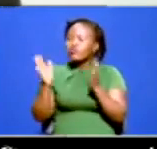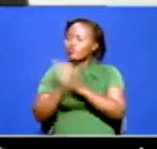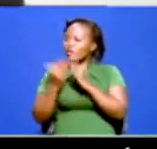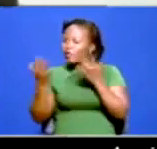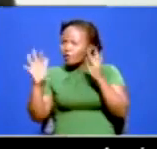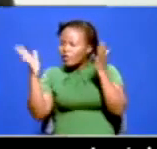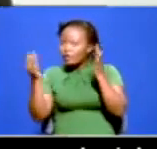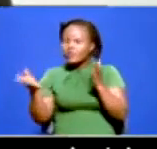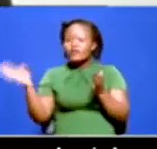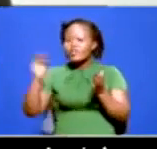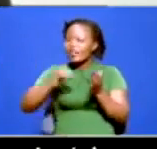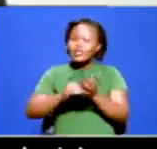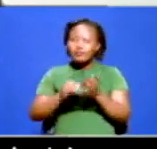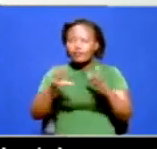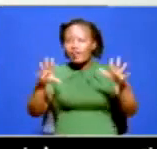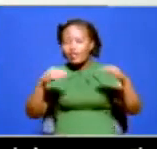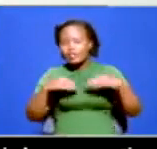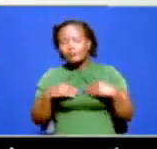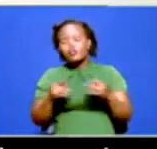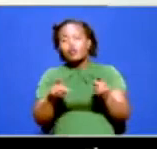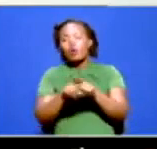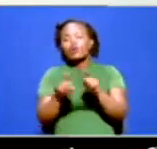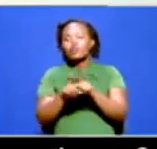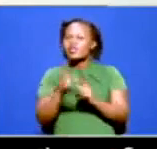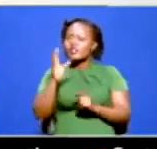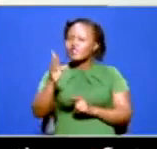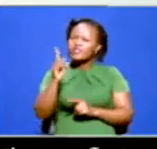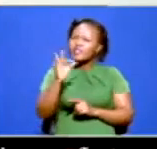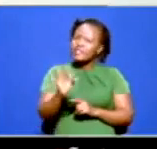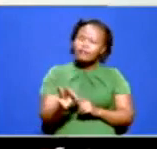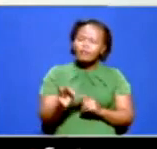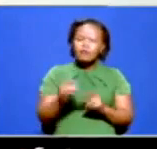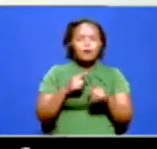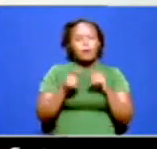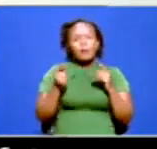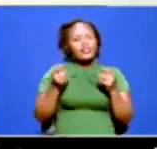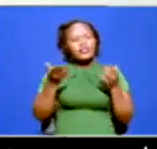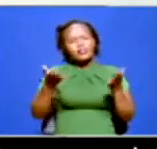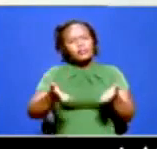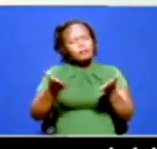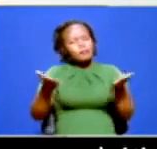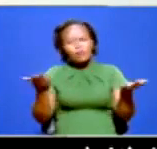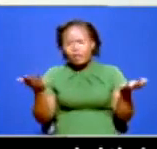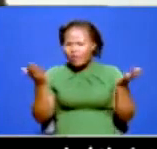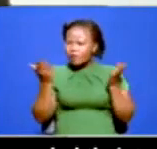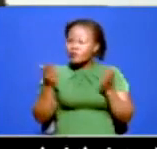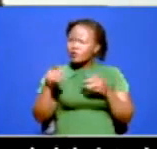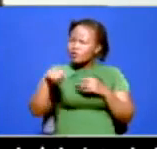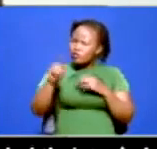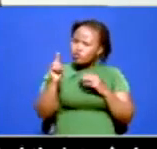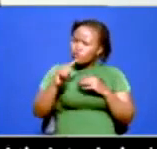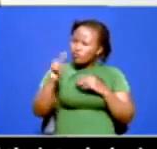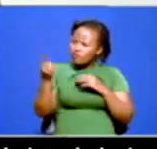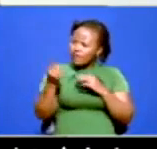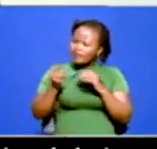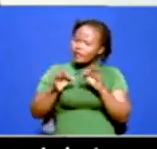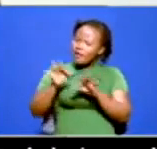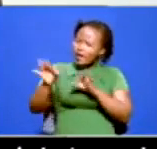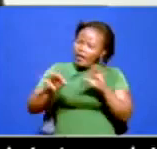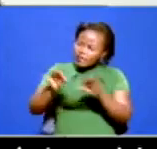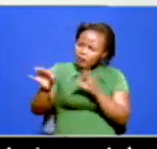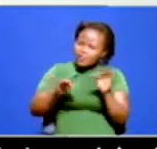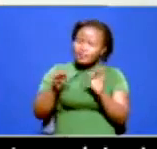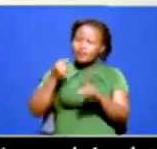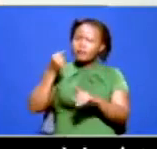to the Chief of Defense Forces. But let's begin there. As a beginner, take us through the journey that you've gone